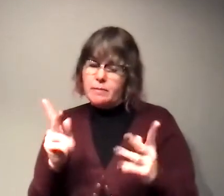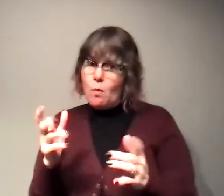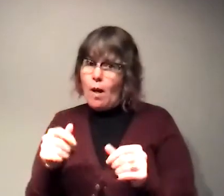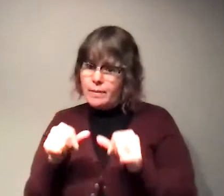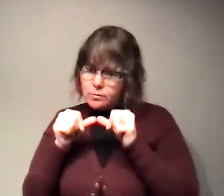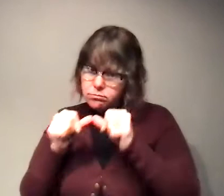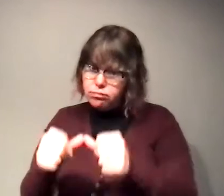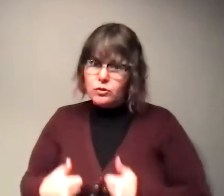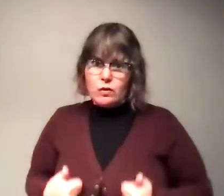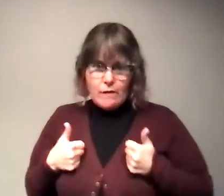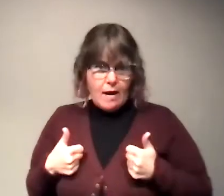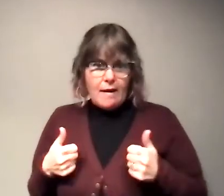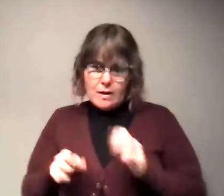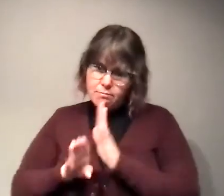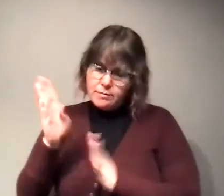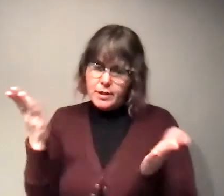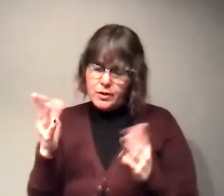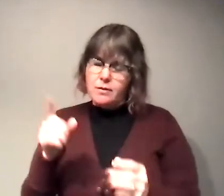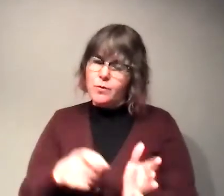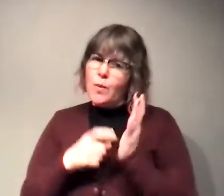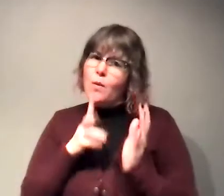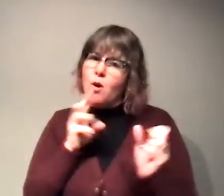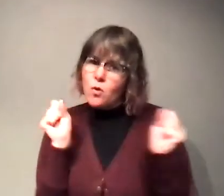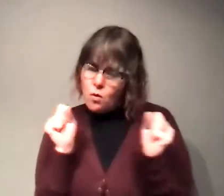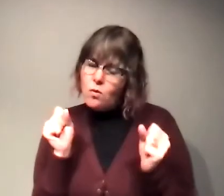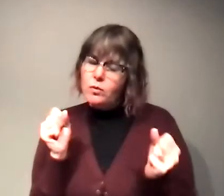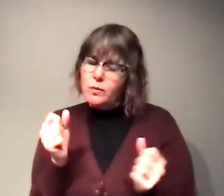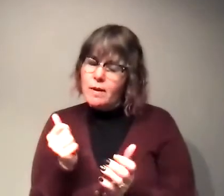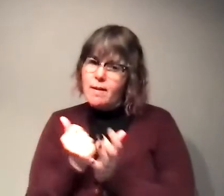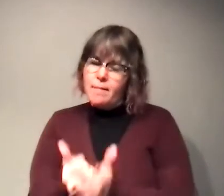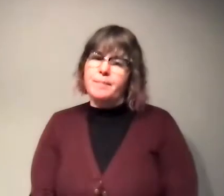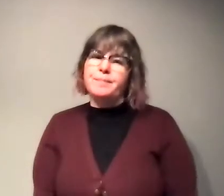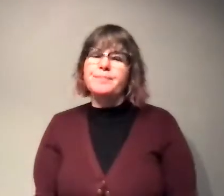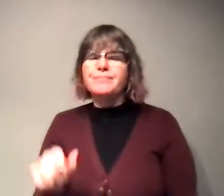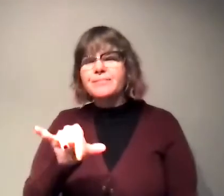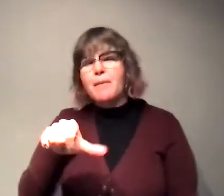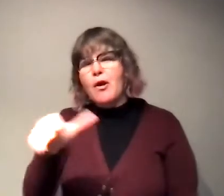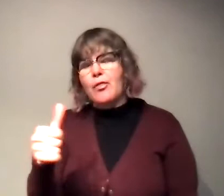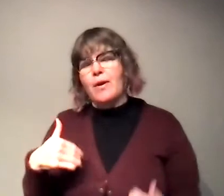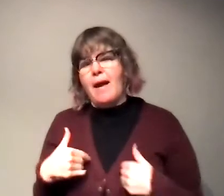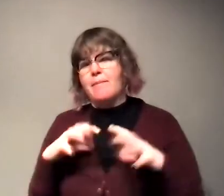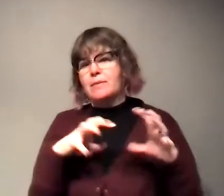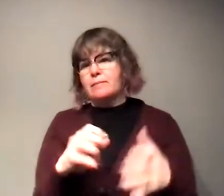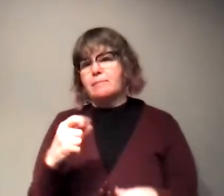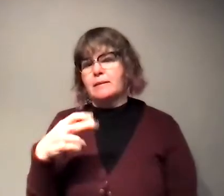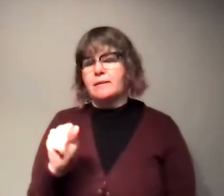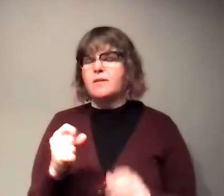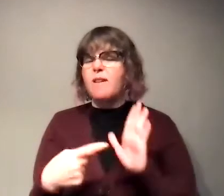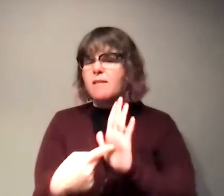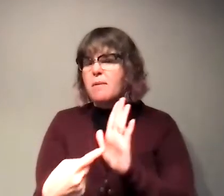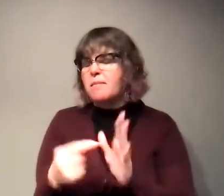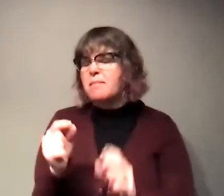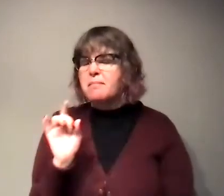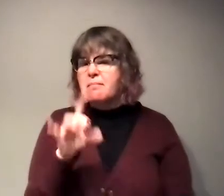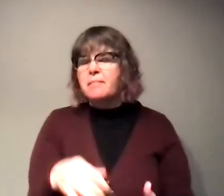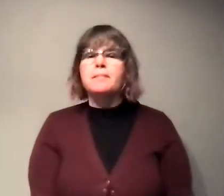and do well out here, and they need the water to be cold to survive. And many other species do too. So those are a couple of examples.